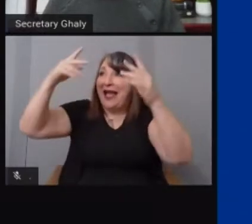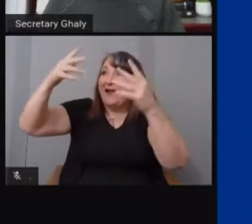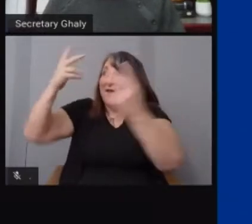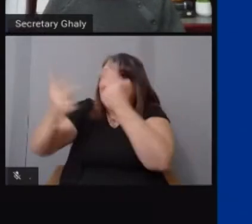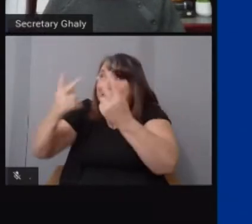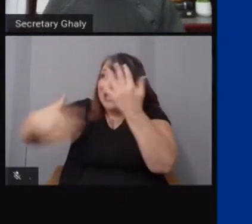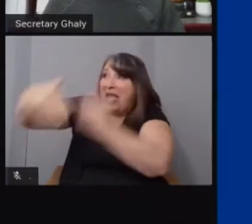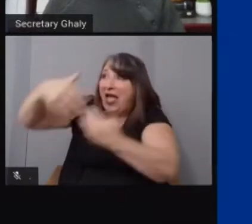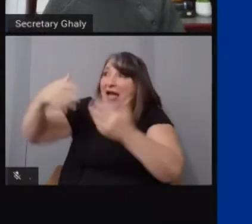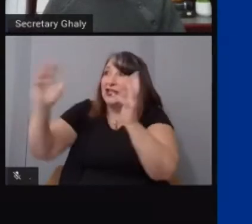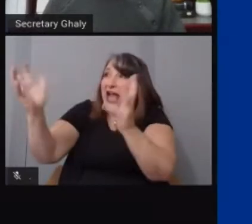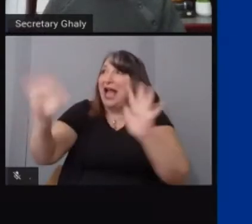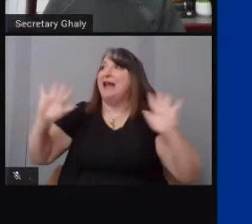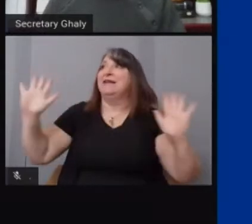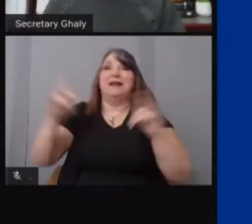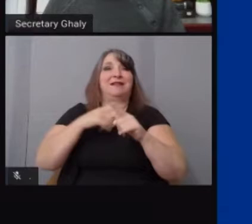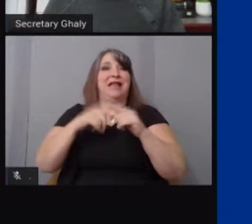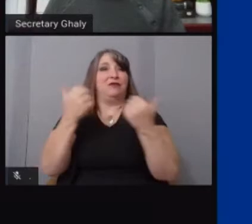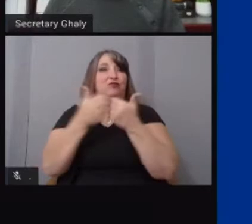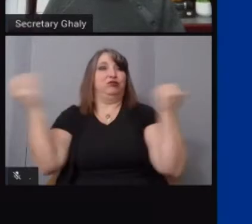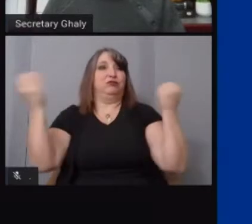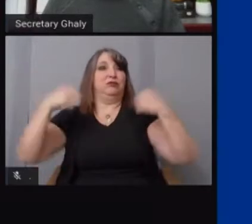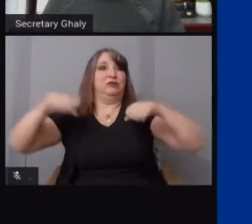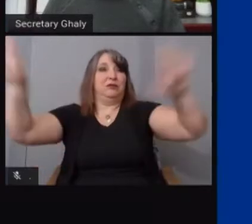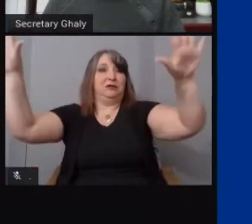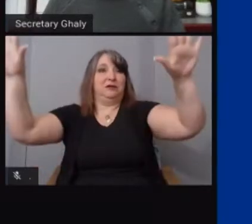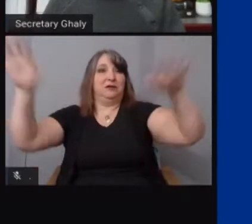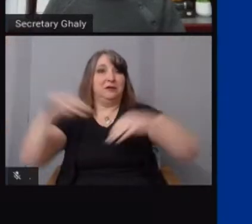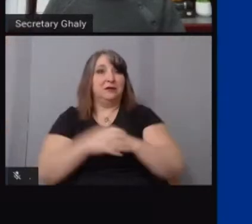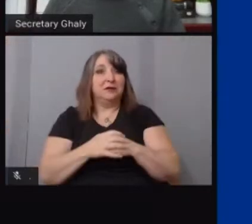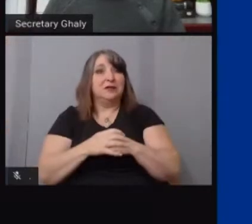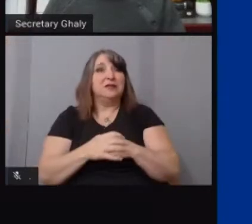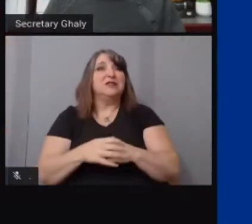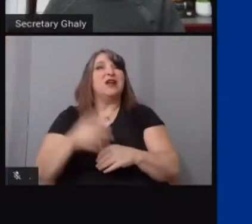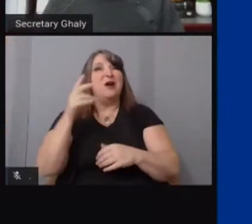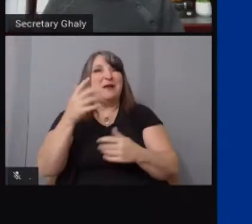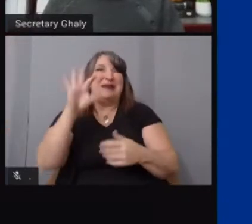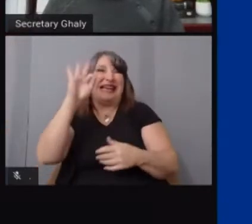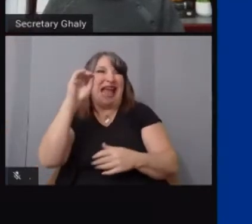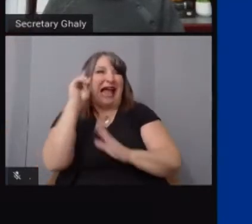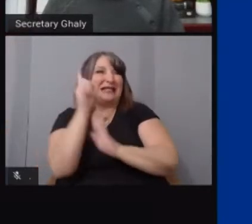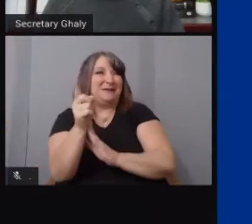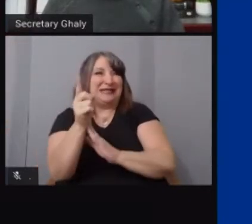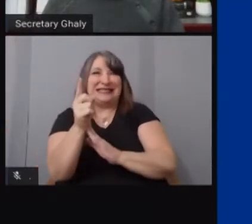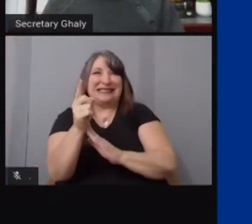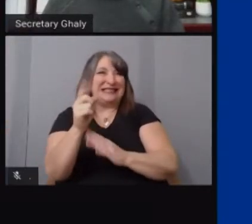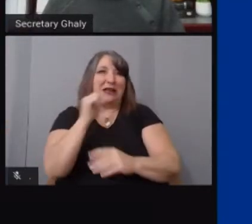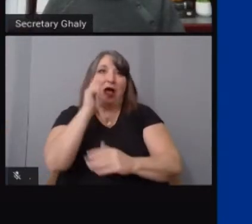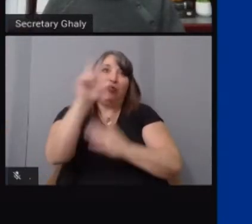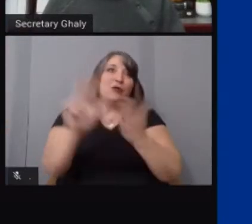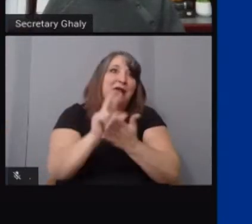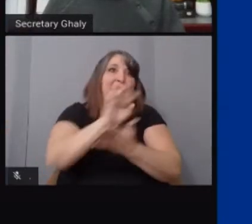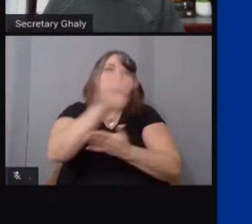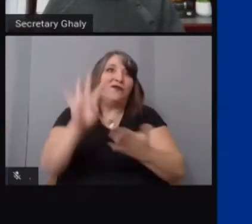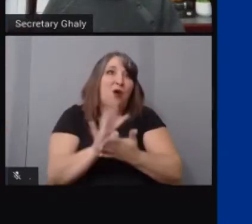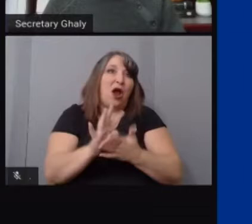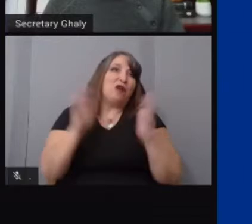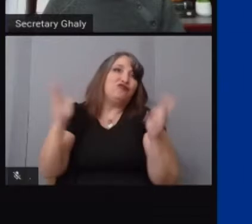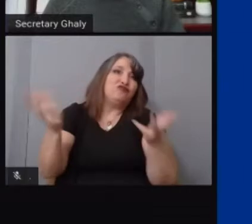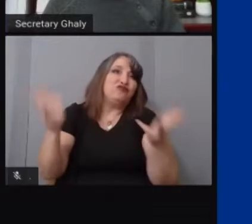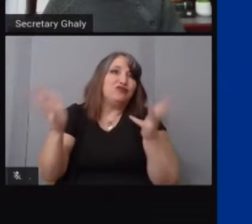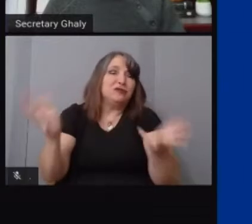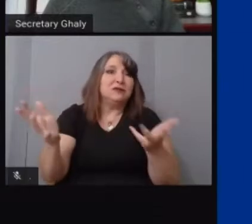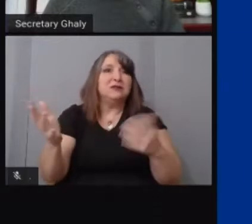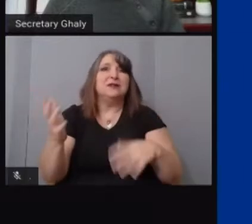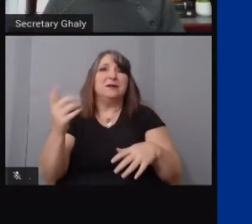time, but short enough to make sure that we don't take our guard down throughout any part of that